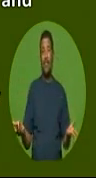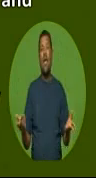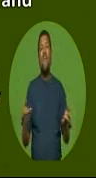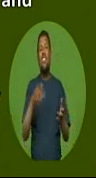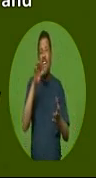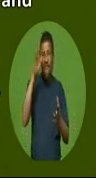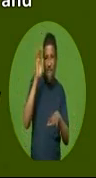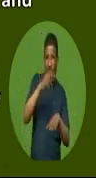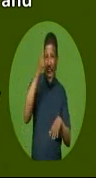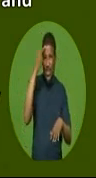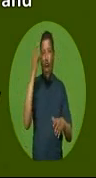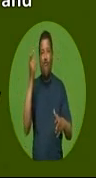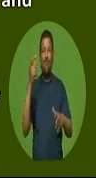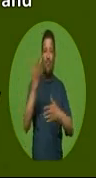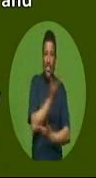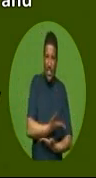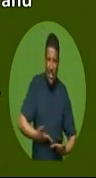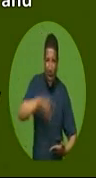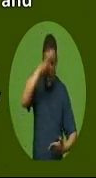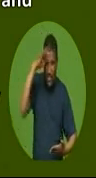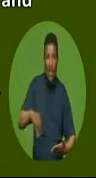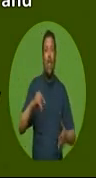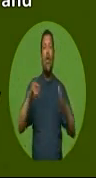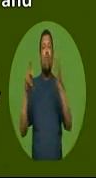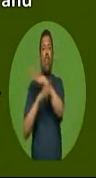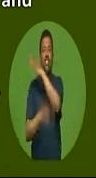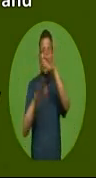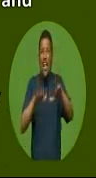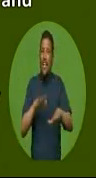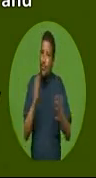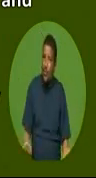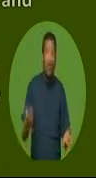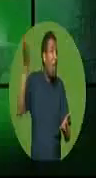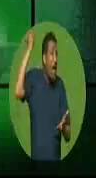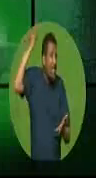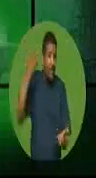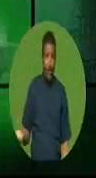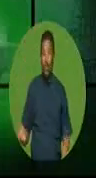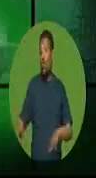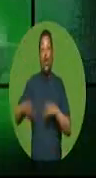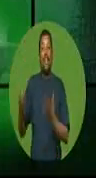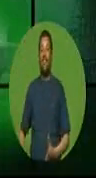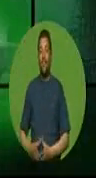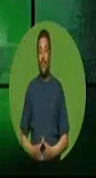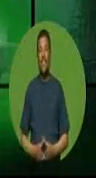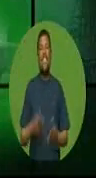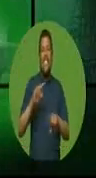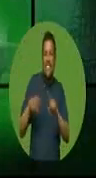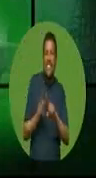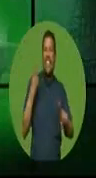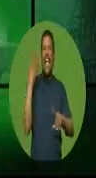the effects of drought and political instability in the past. Students, since